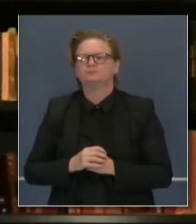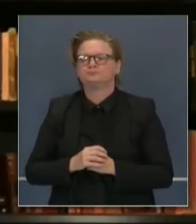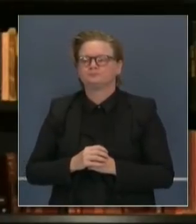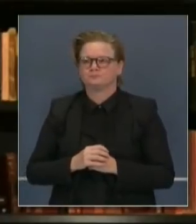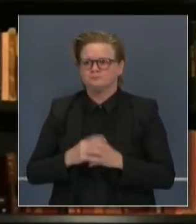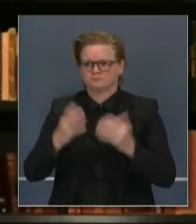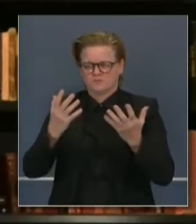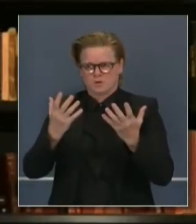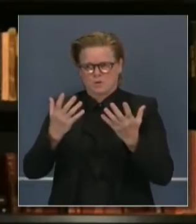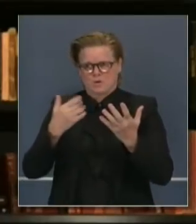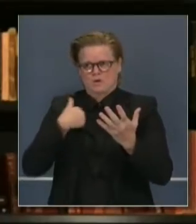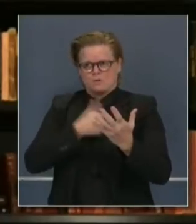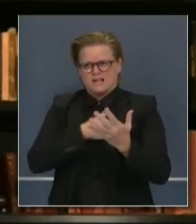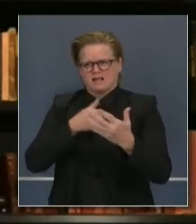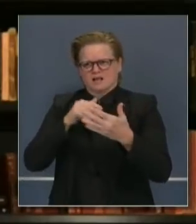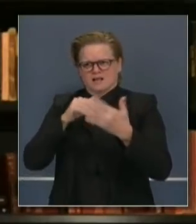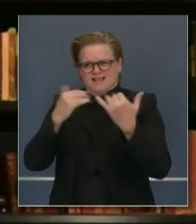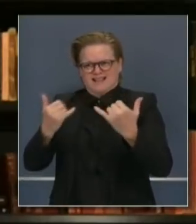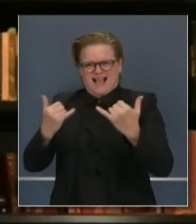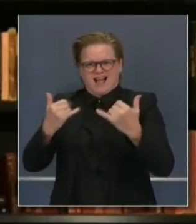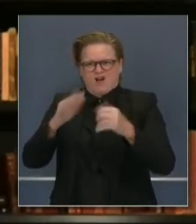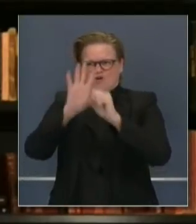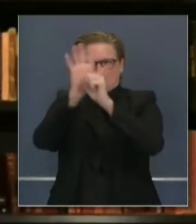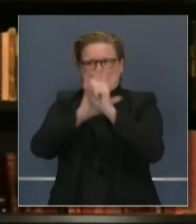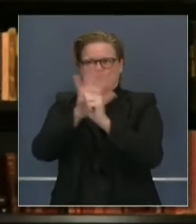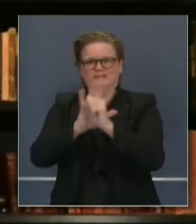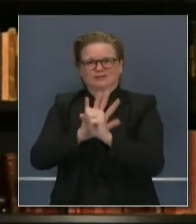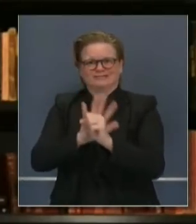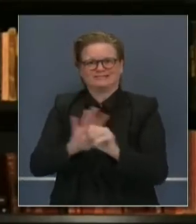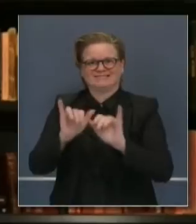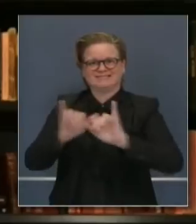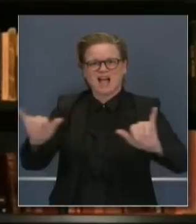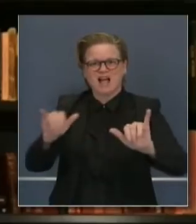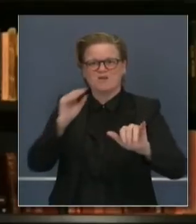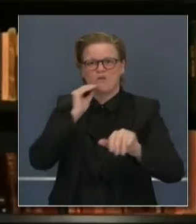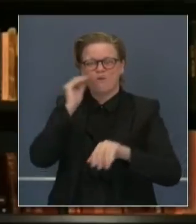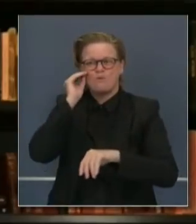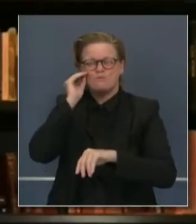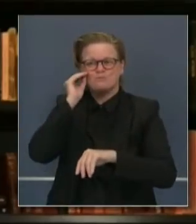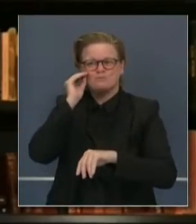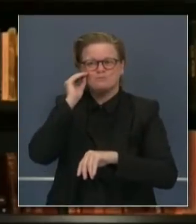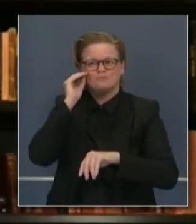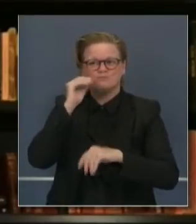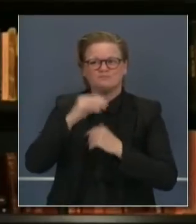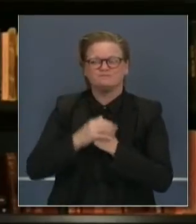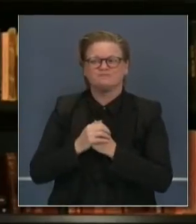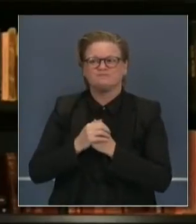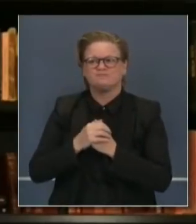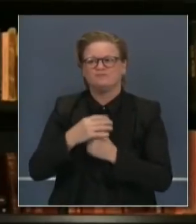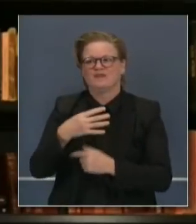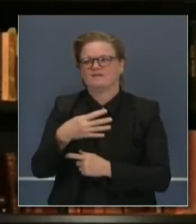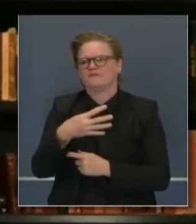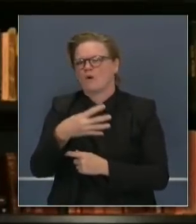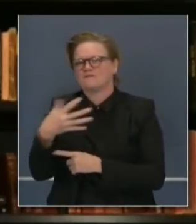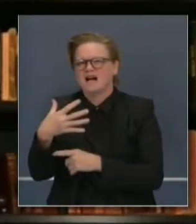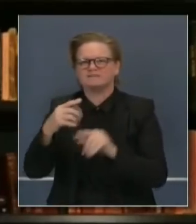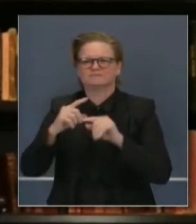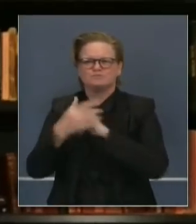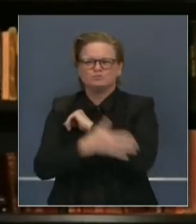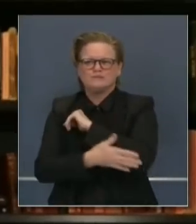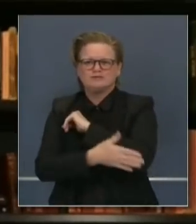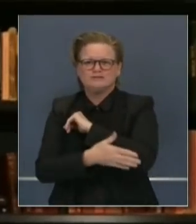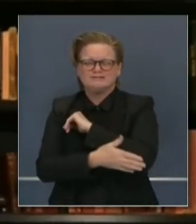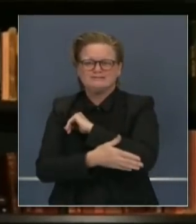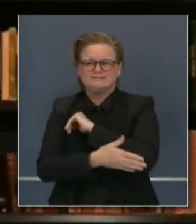new series of regional stay-at-home orders, we expect, as you said, 4 of 5 regions to slide into that relatively soon. What is